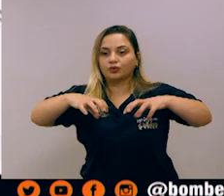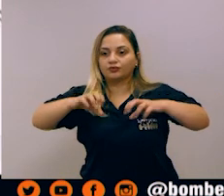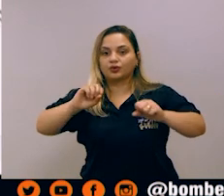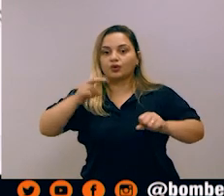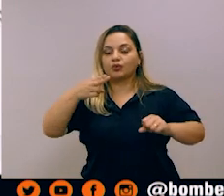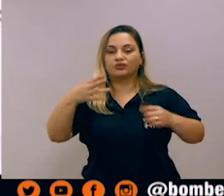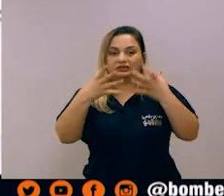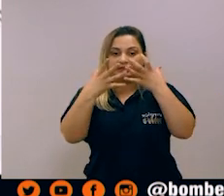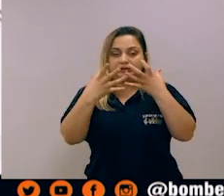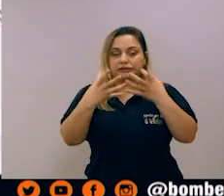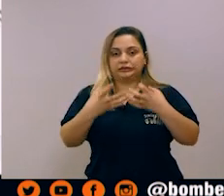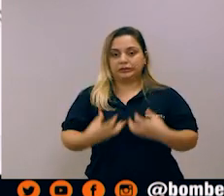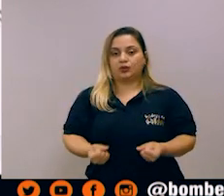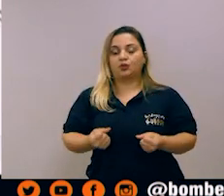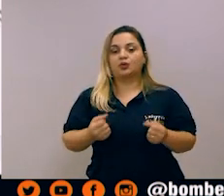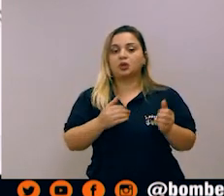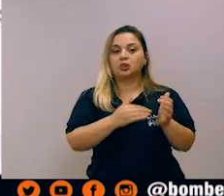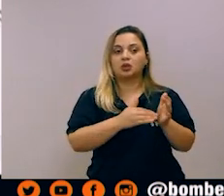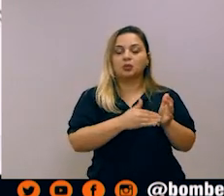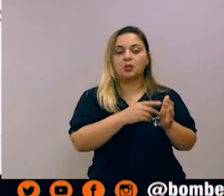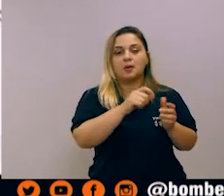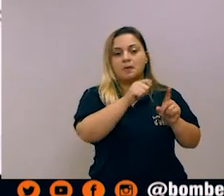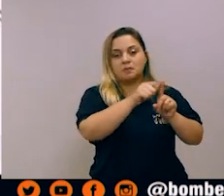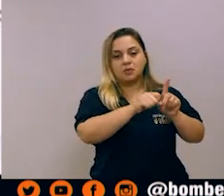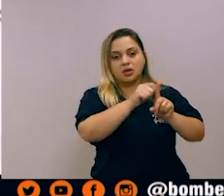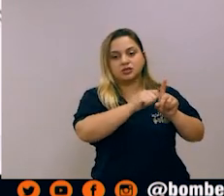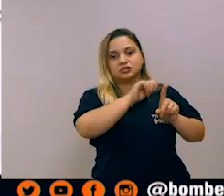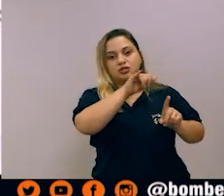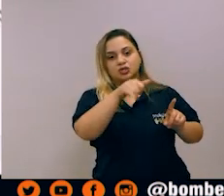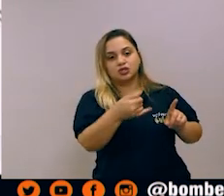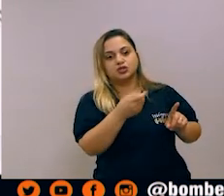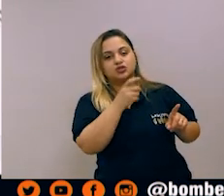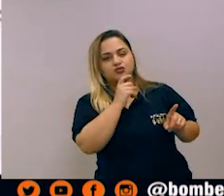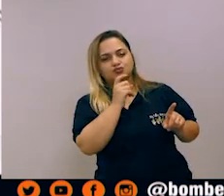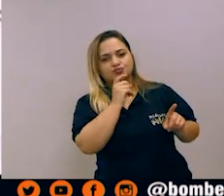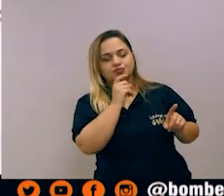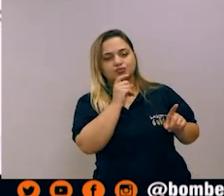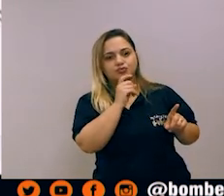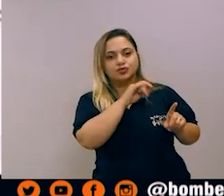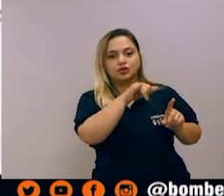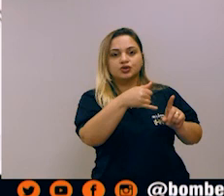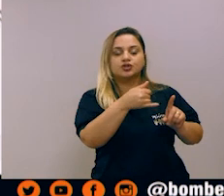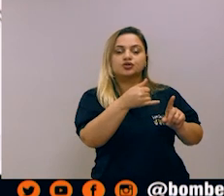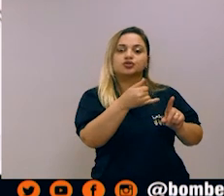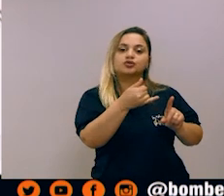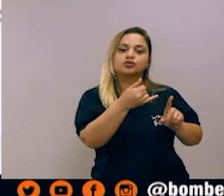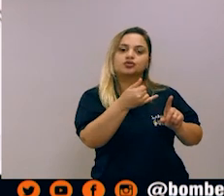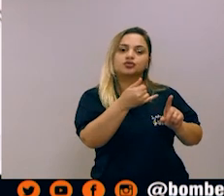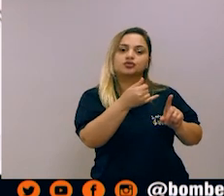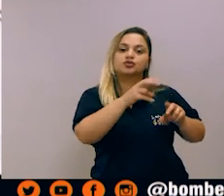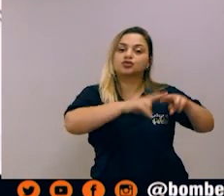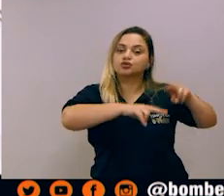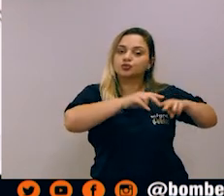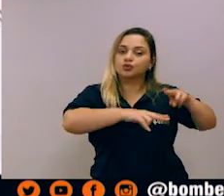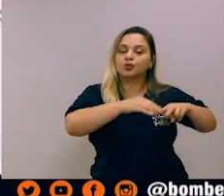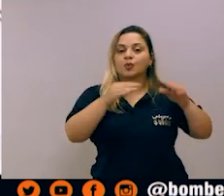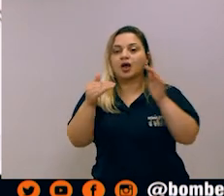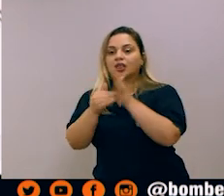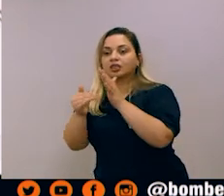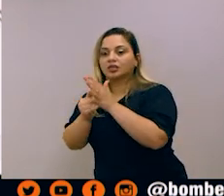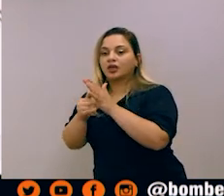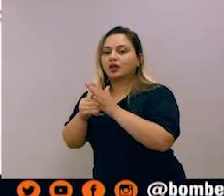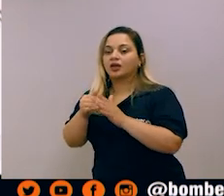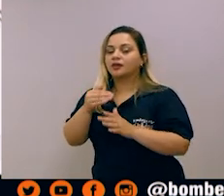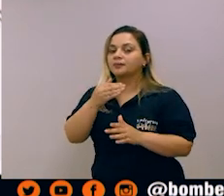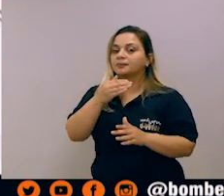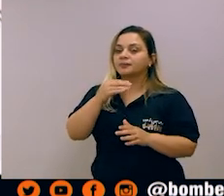work in the floods and in the fires in vegetation. In the end of July, from the end of July until November, they are